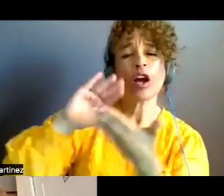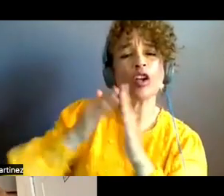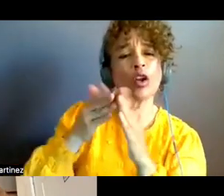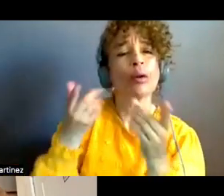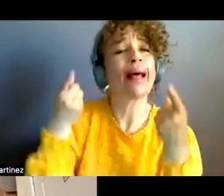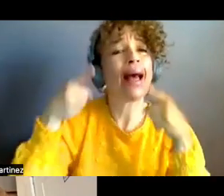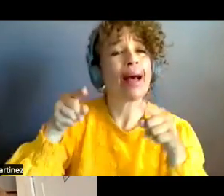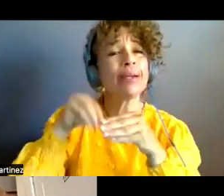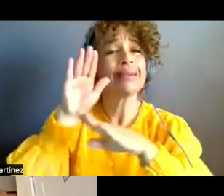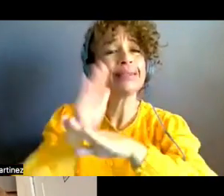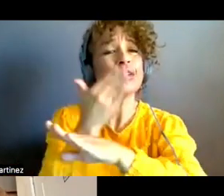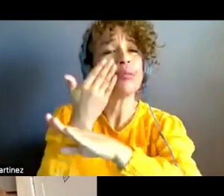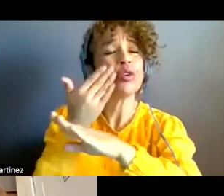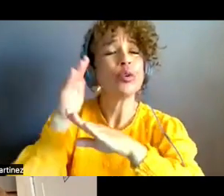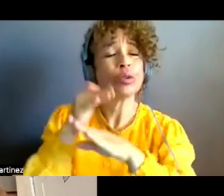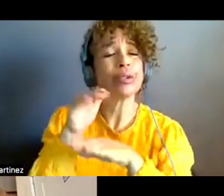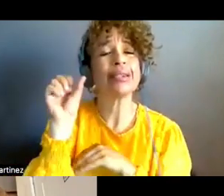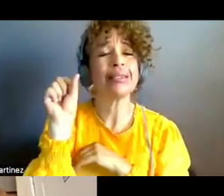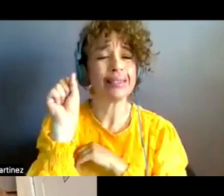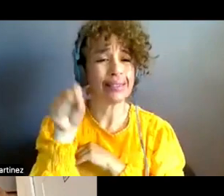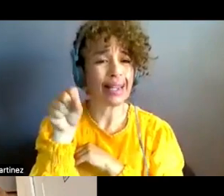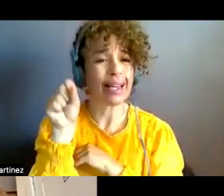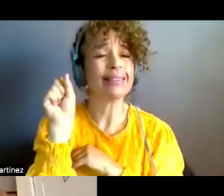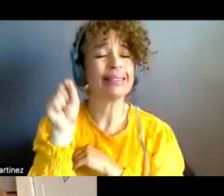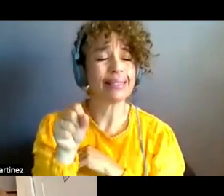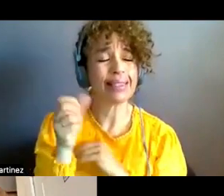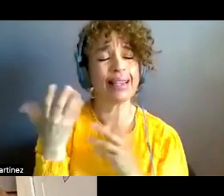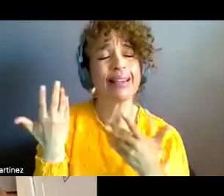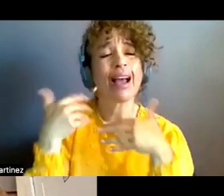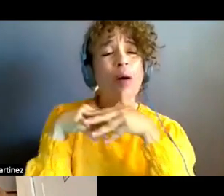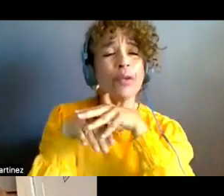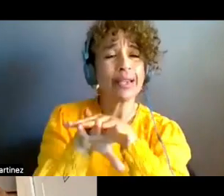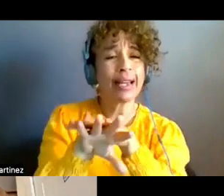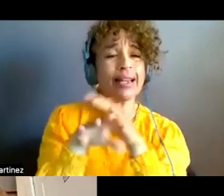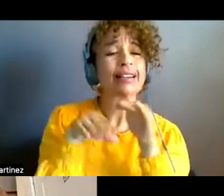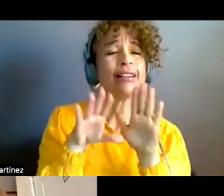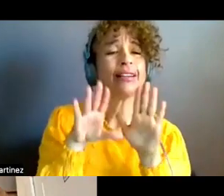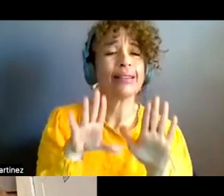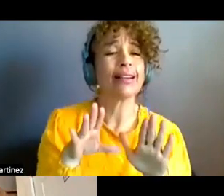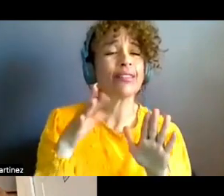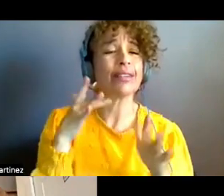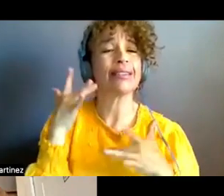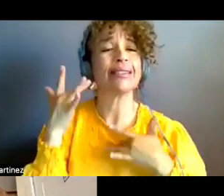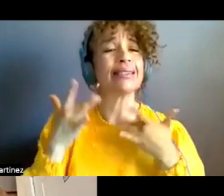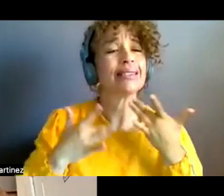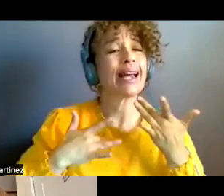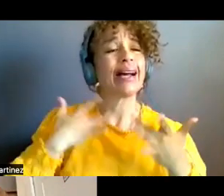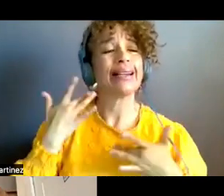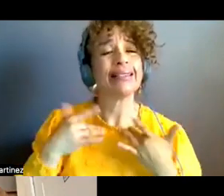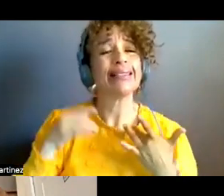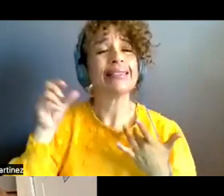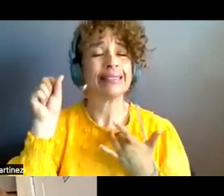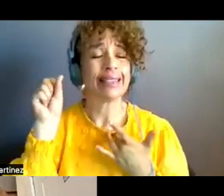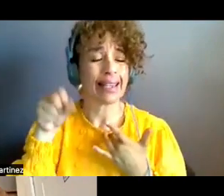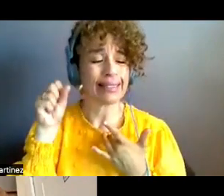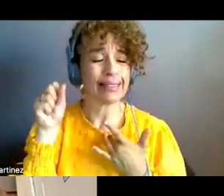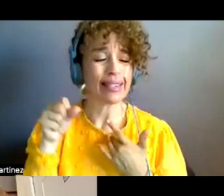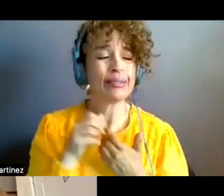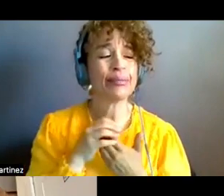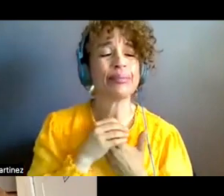in music, for example. Yeah. So it's a very nice combination. That sounds very exciting, actually. It is, yeah.